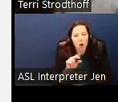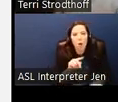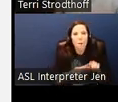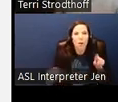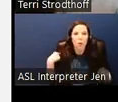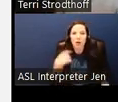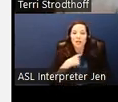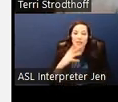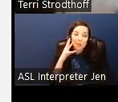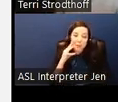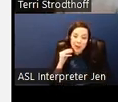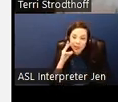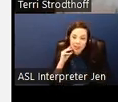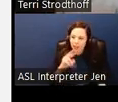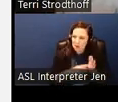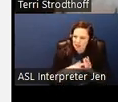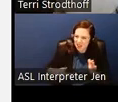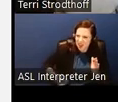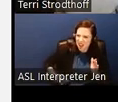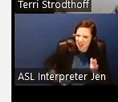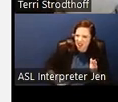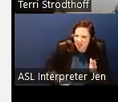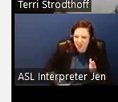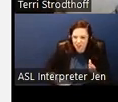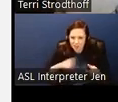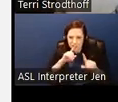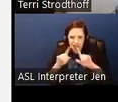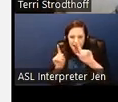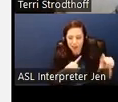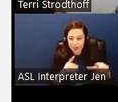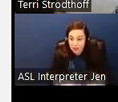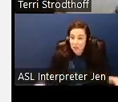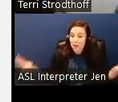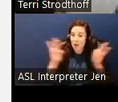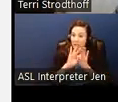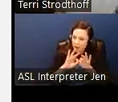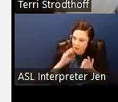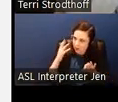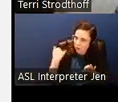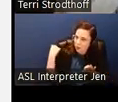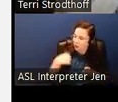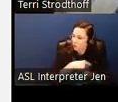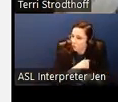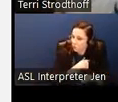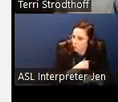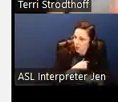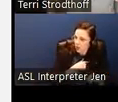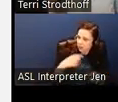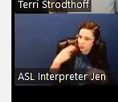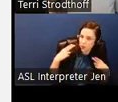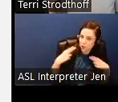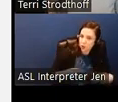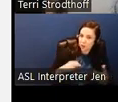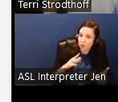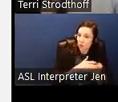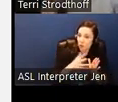them. And they are our gut feelings. And they're really important as part of our evolutionary development because they help keep us safe. Is this